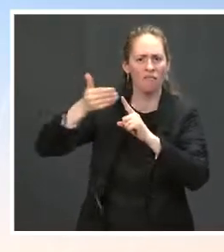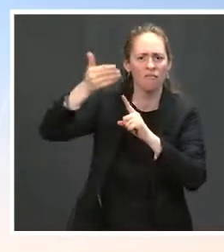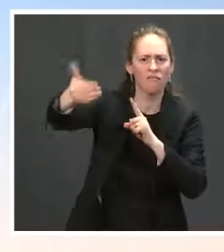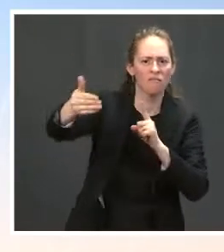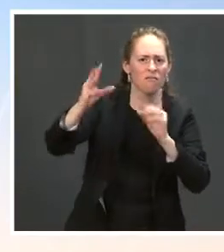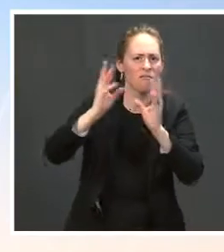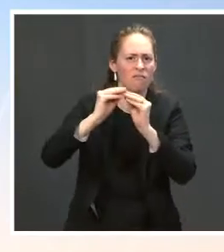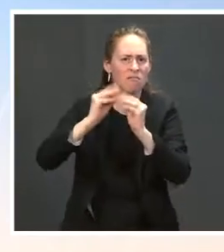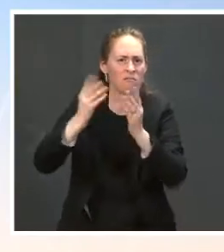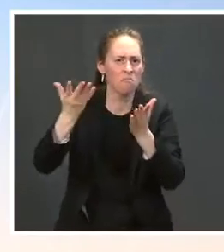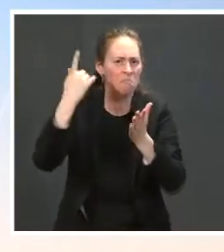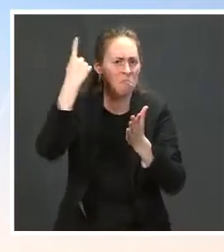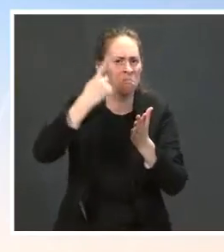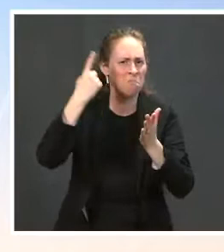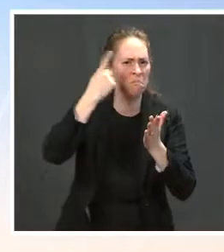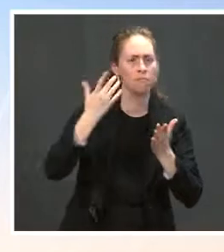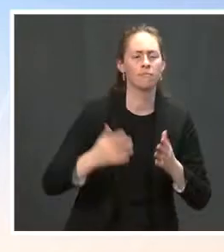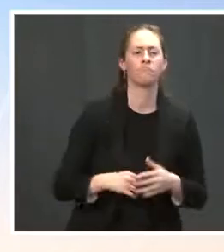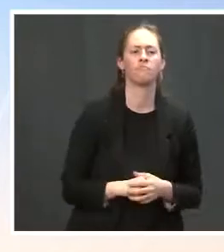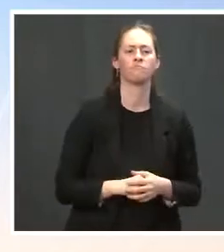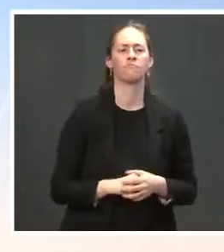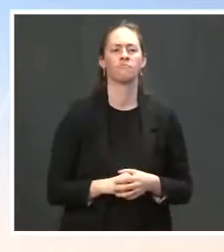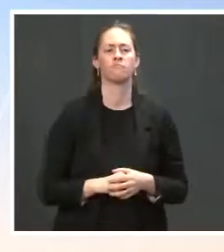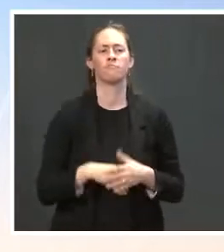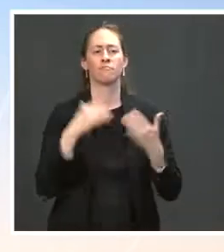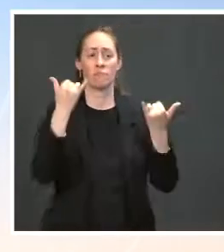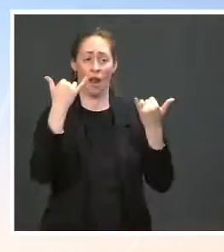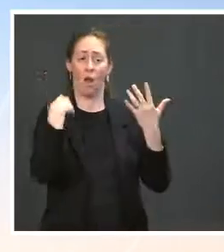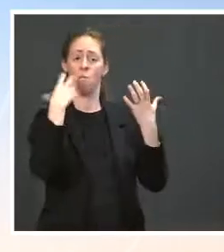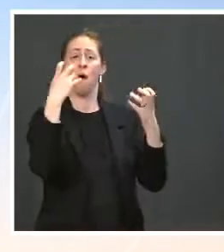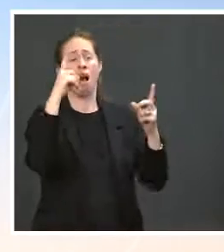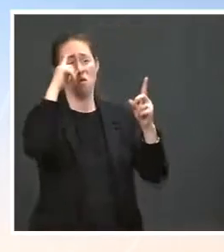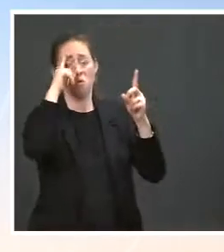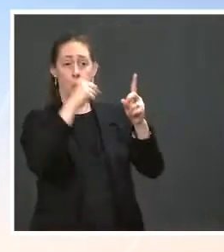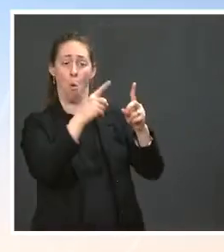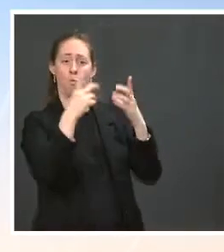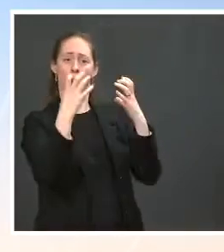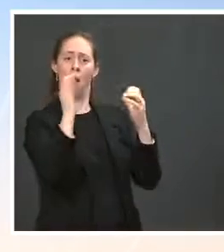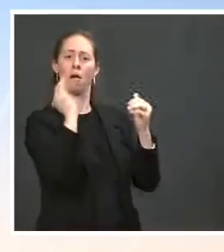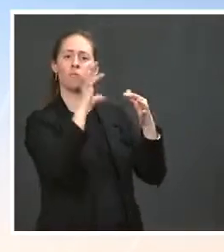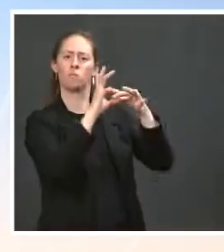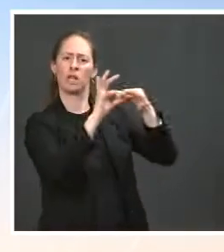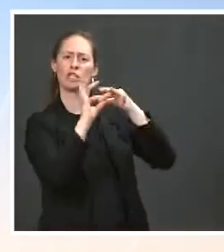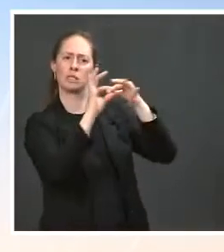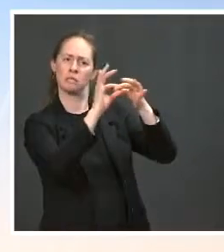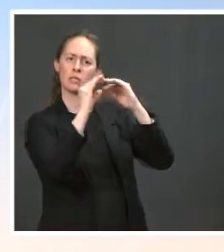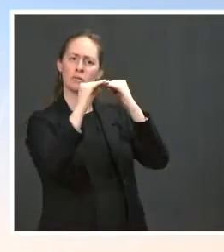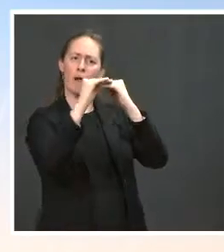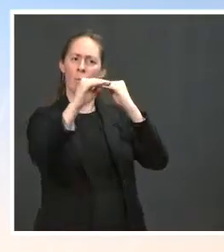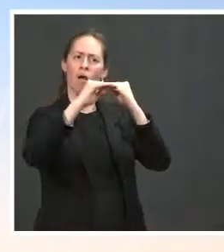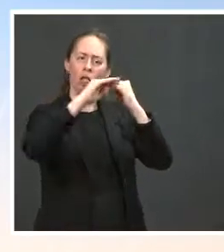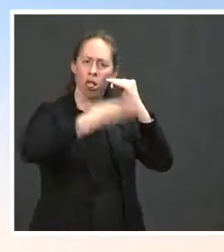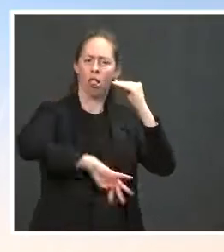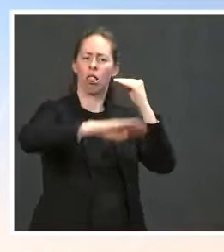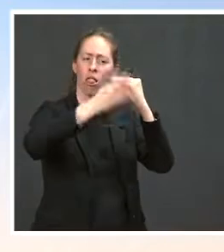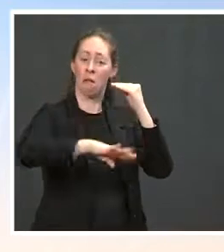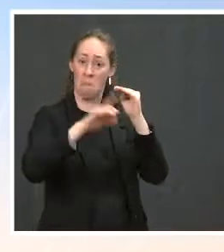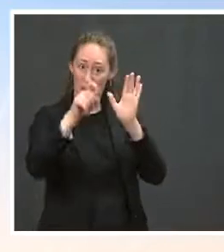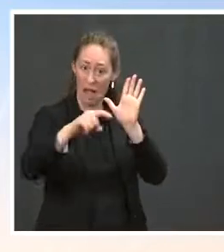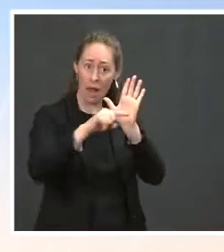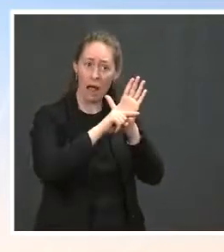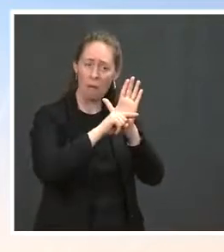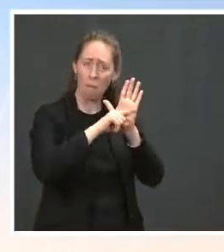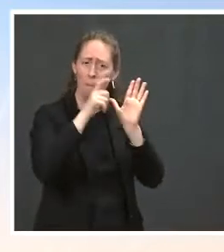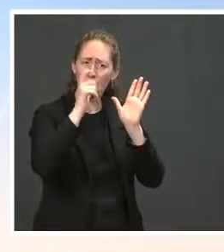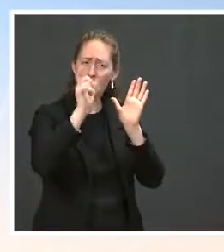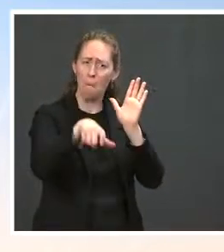with Russia that is stable and predictable, and we don't think it needs to continue to be on a negative trajectory. The sanctions were not meant to entice